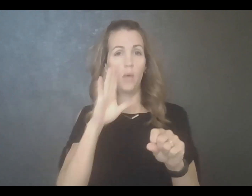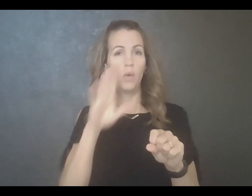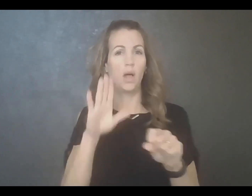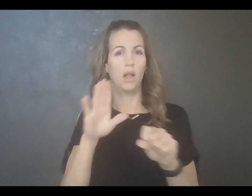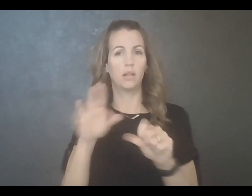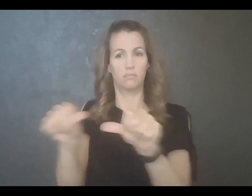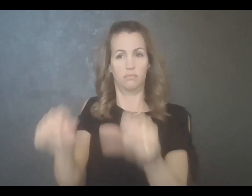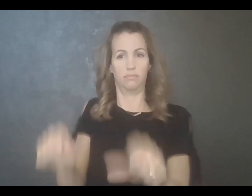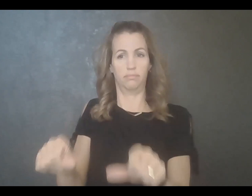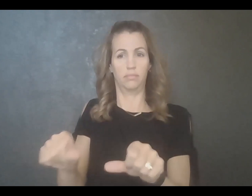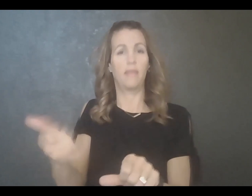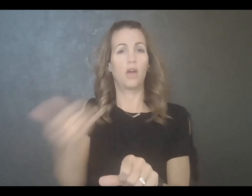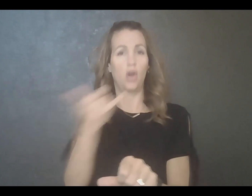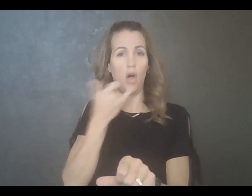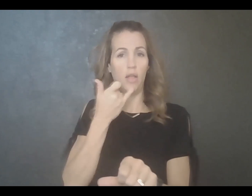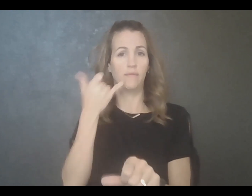now in the chat box.